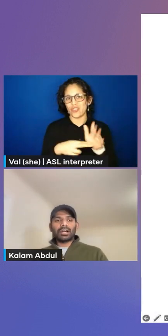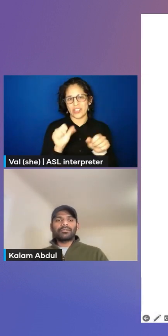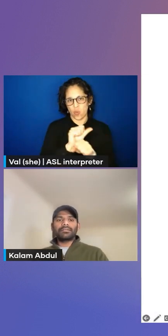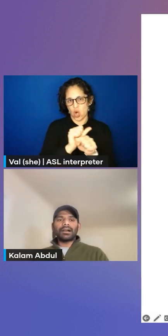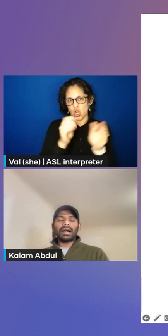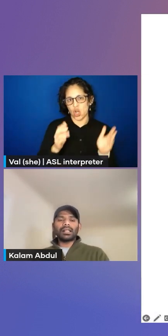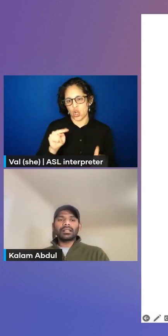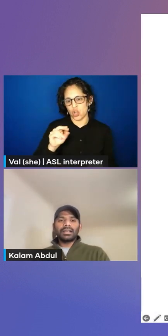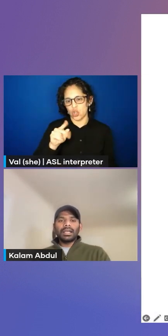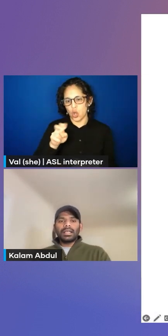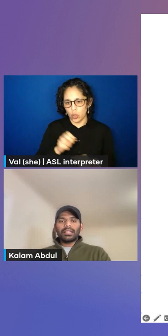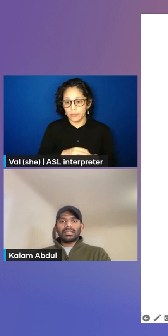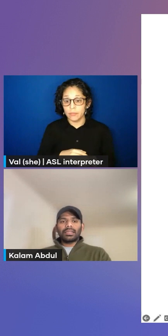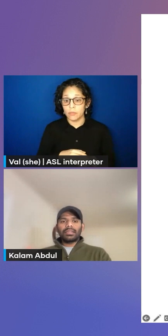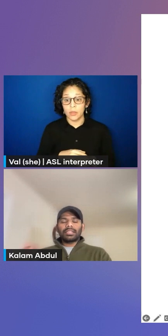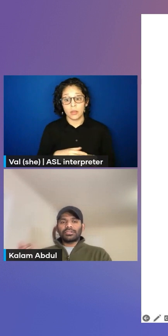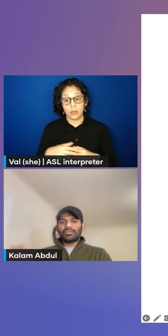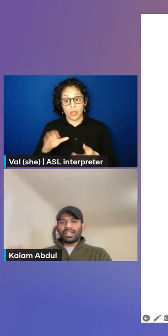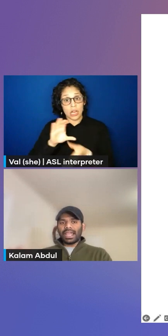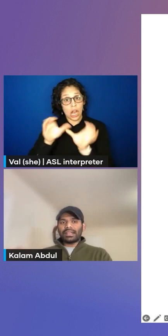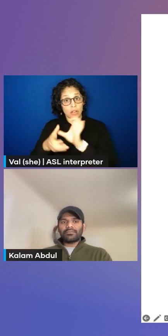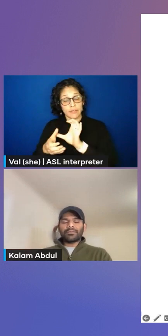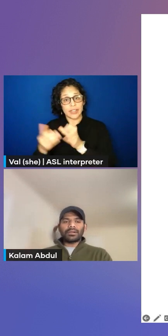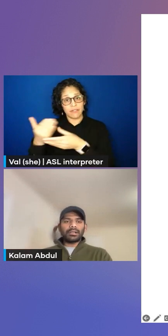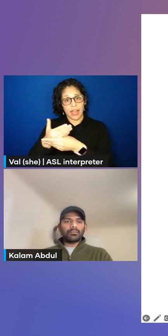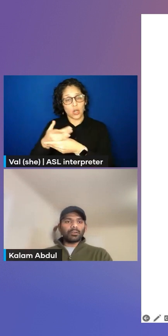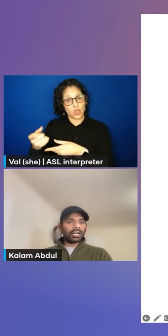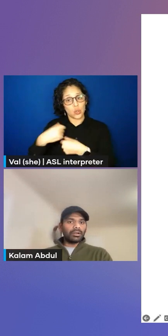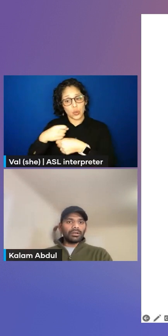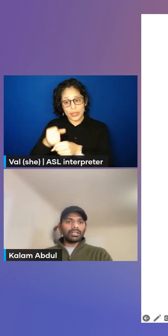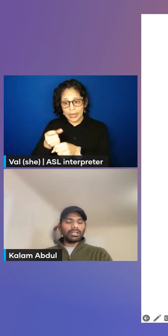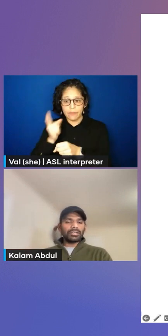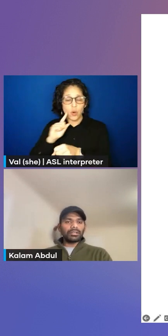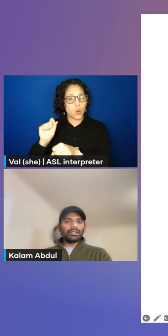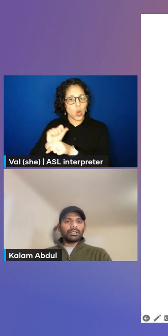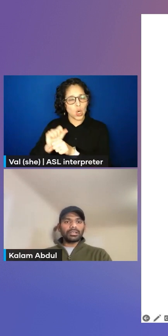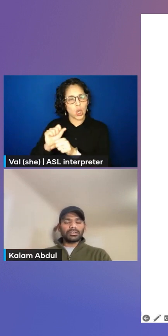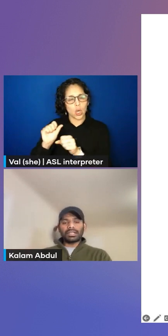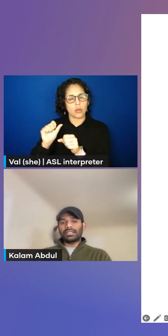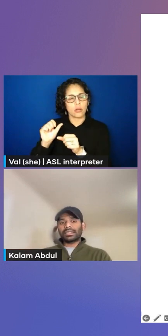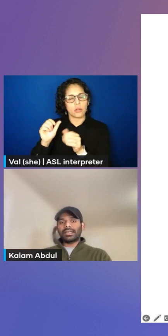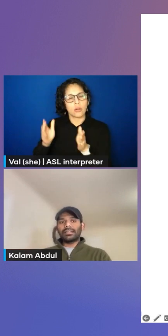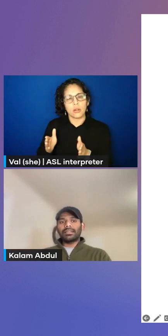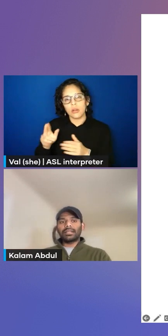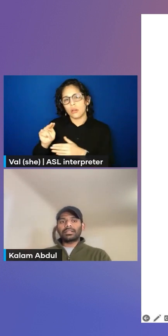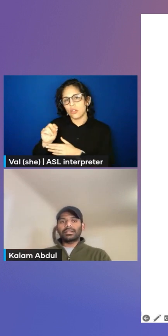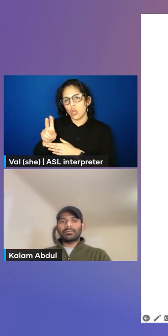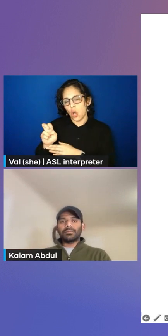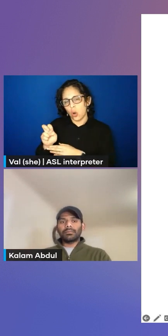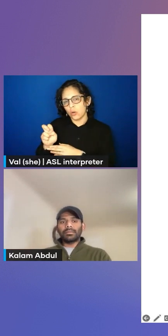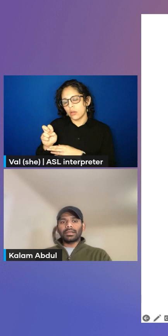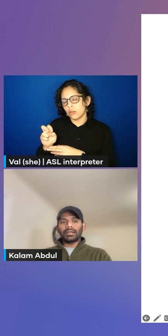sample config file that you create for worker node so that it can